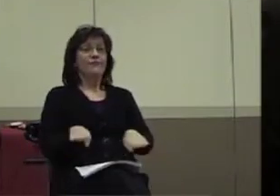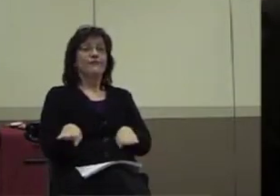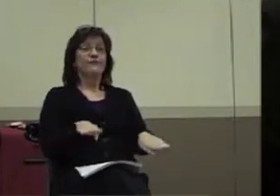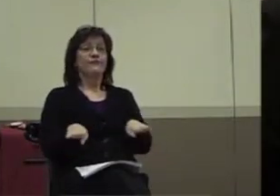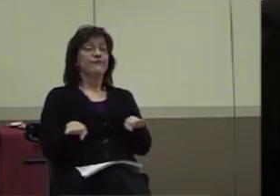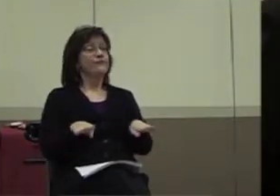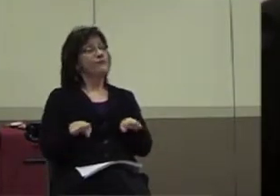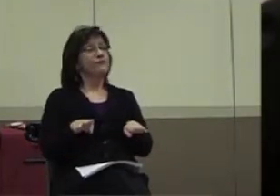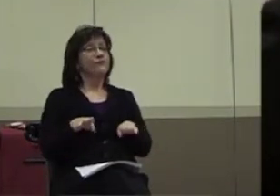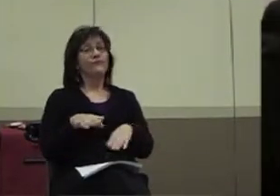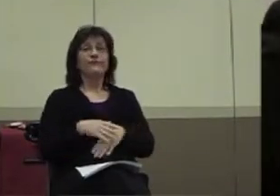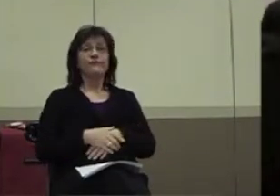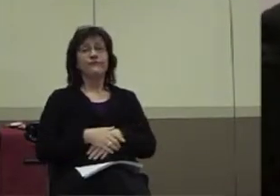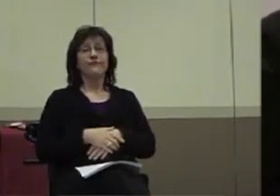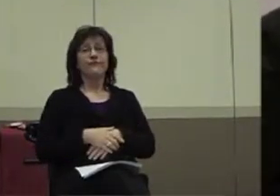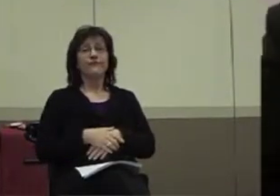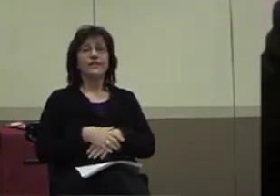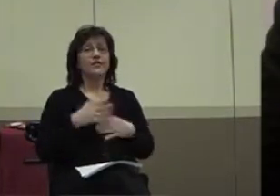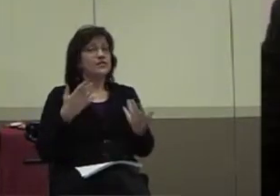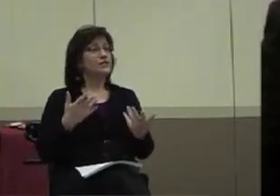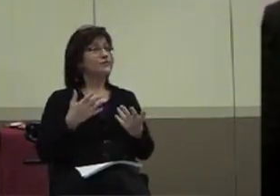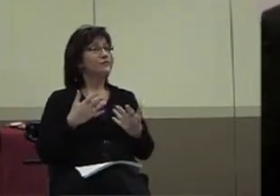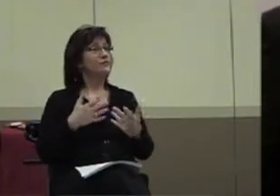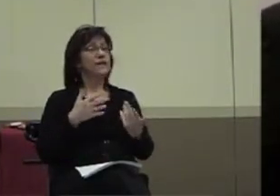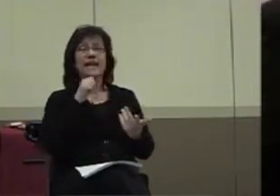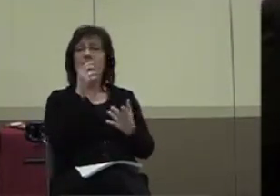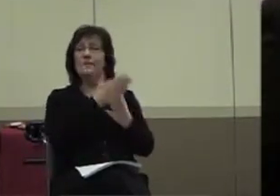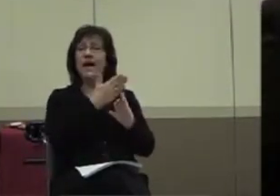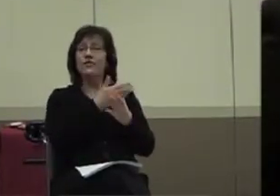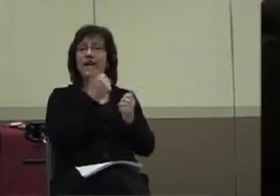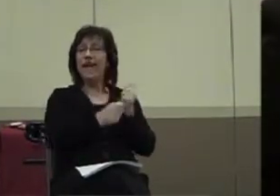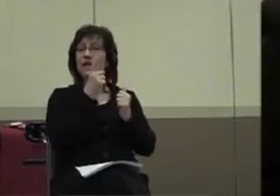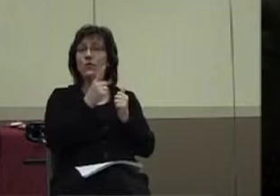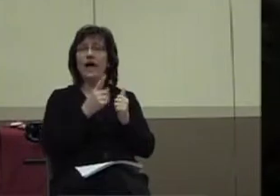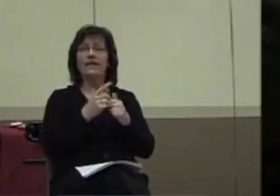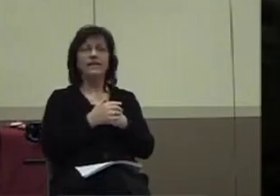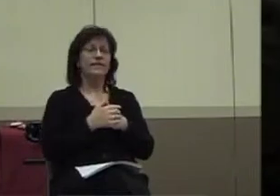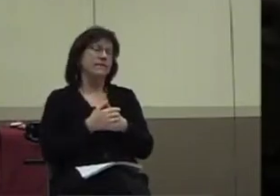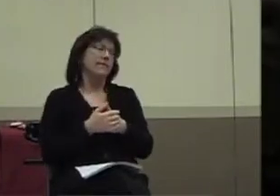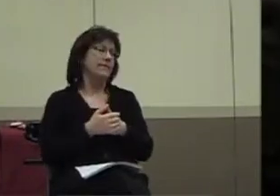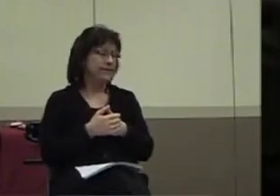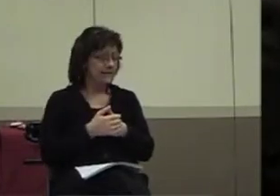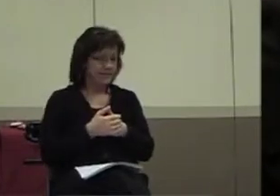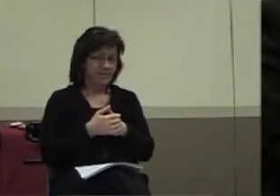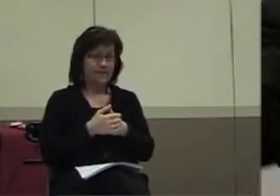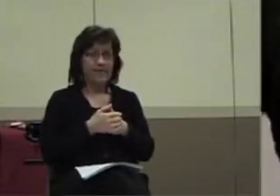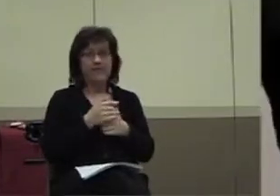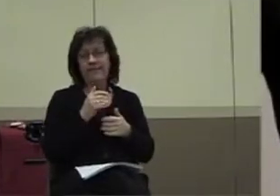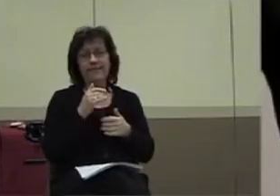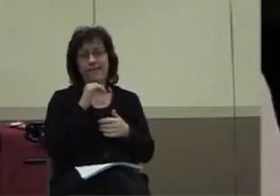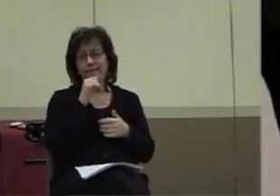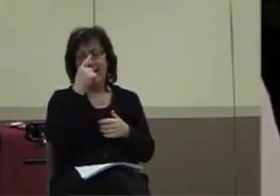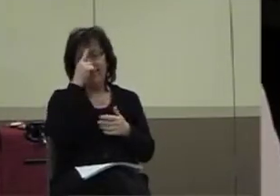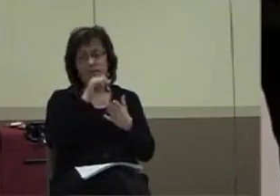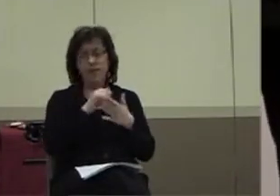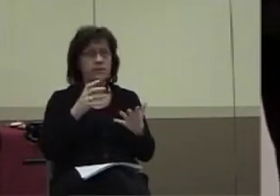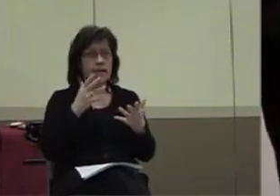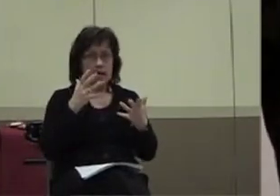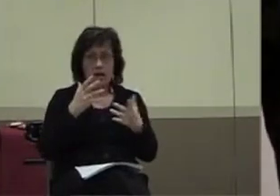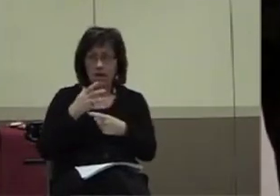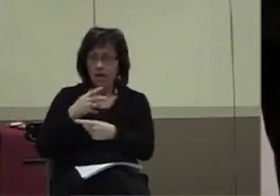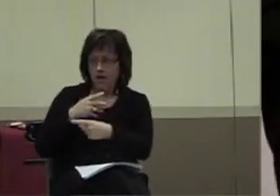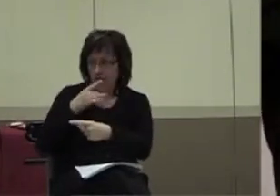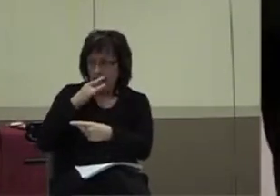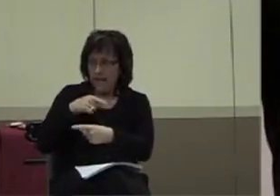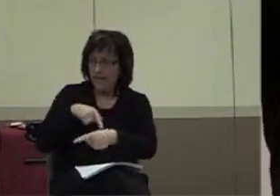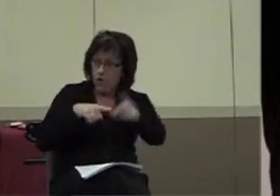with a bubble in their mouth and not bothering anybody around them. We're not thinking that. We're thinking, oh my gosh, I got to call this parent. That